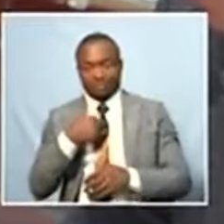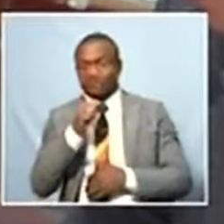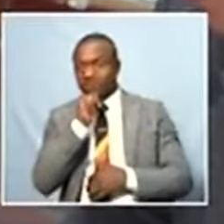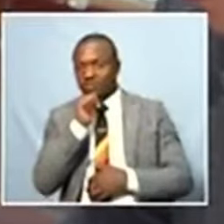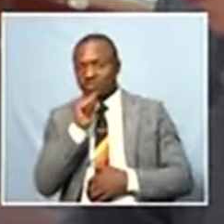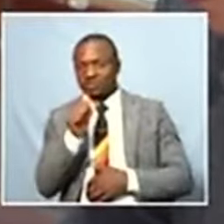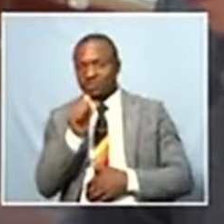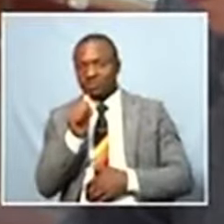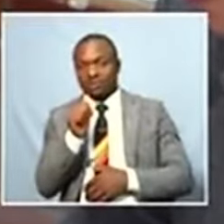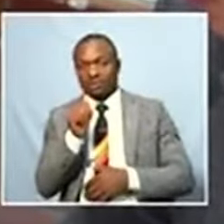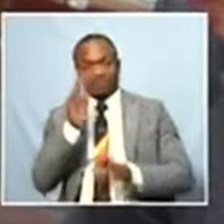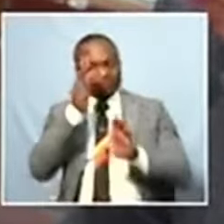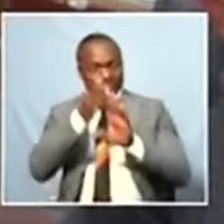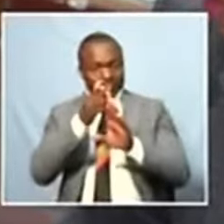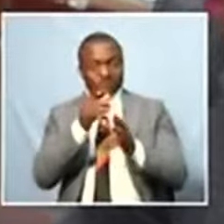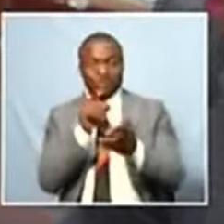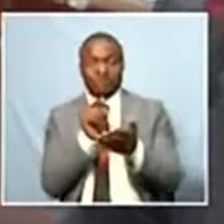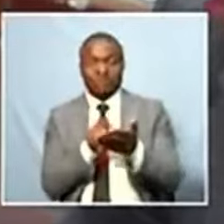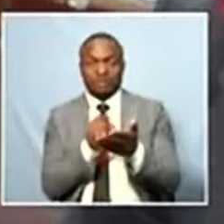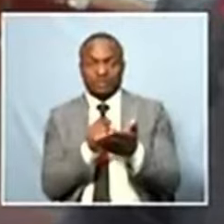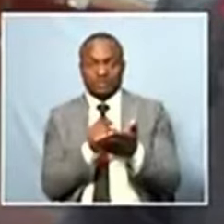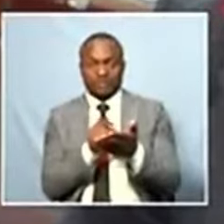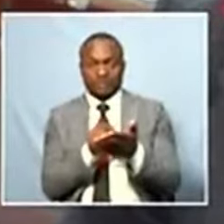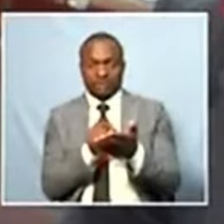them, these are